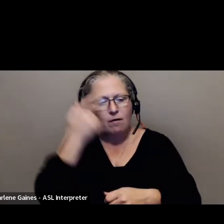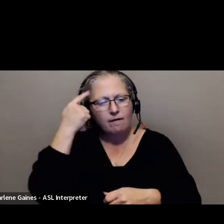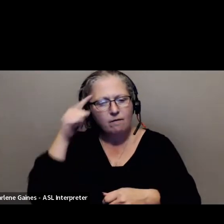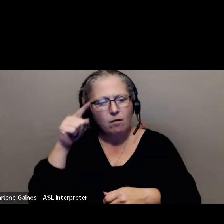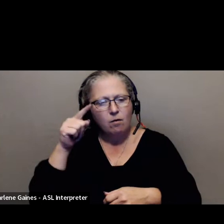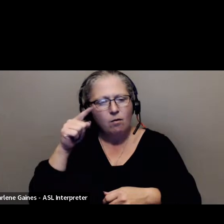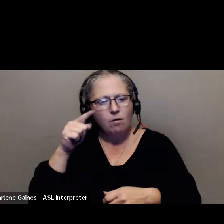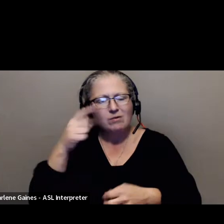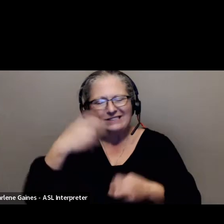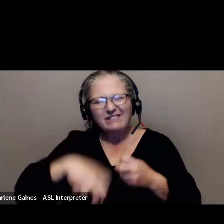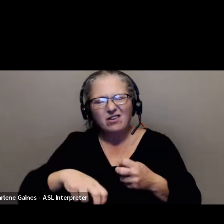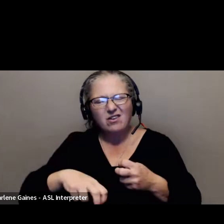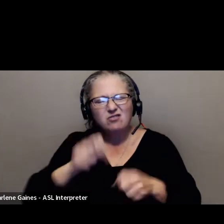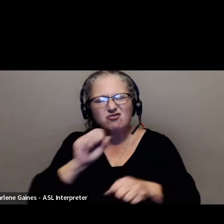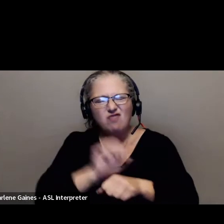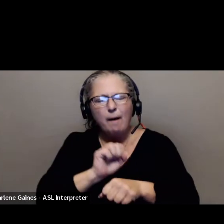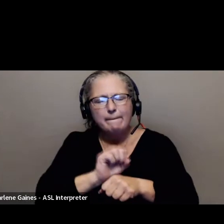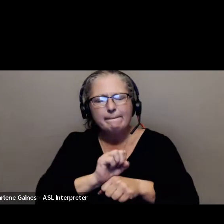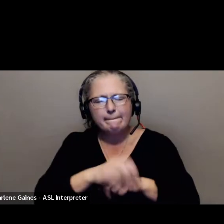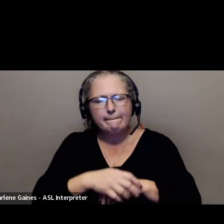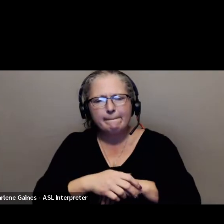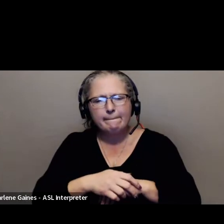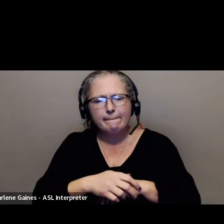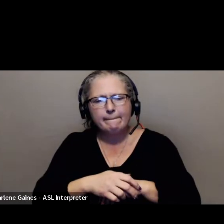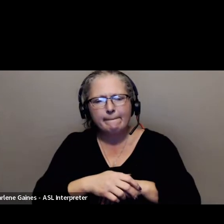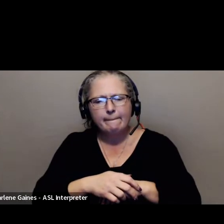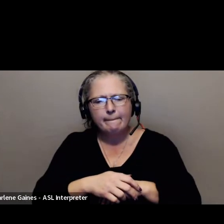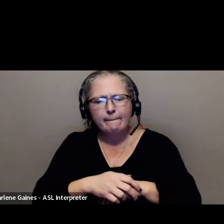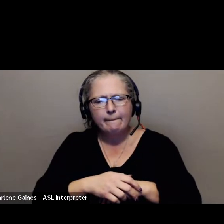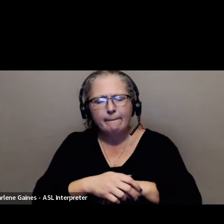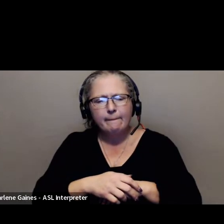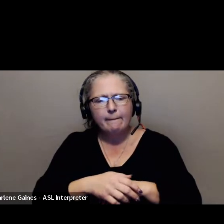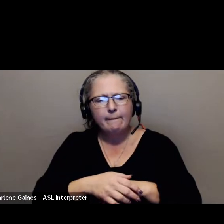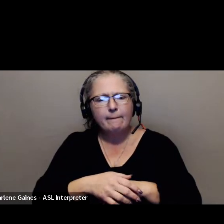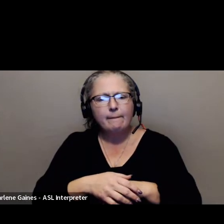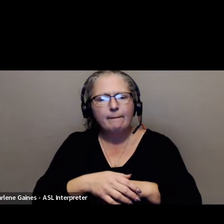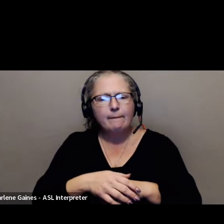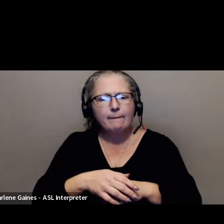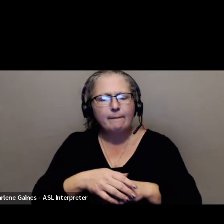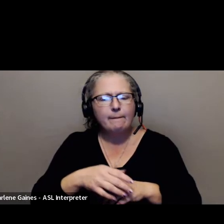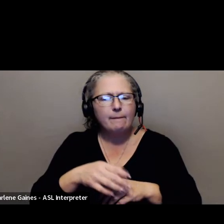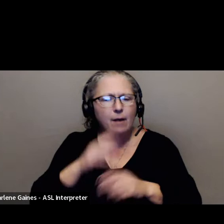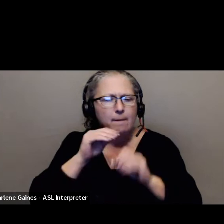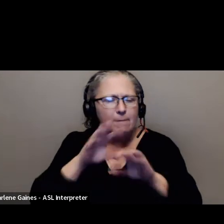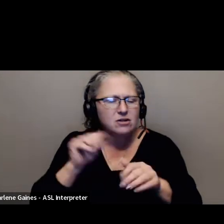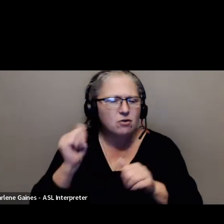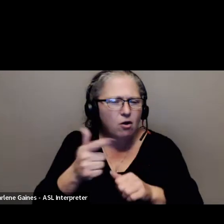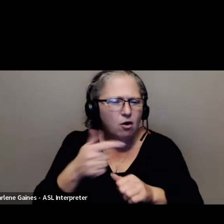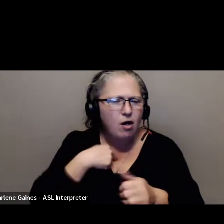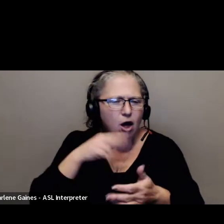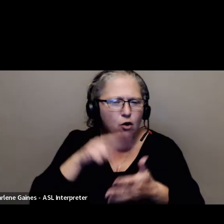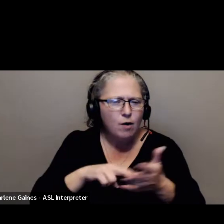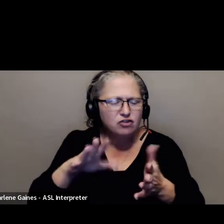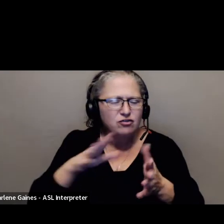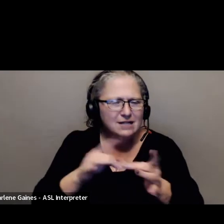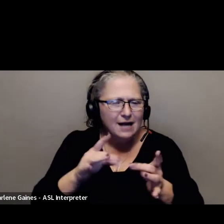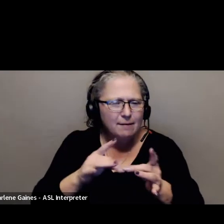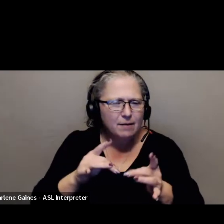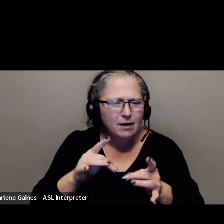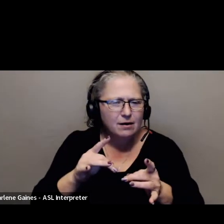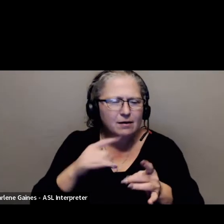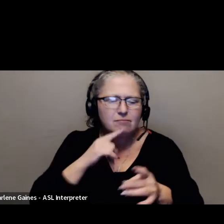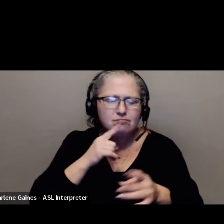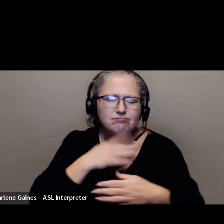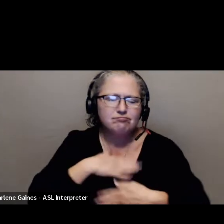a difficult job. May God continue to bless you, all of you. I've read your statement and I was very